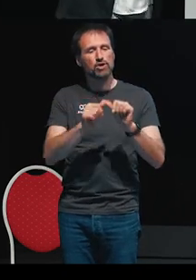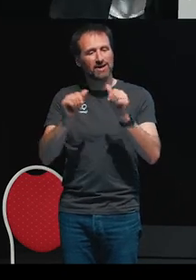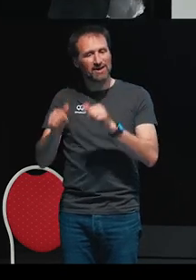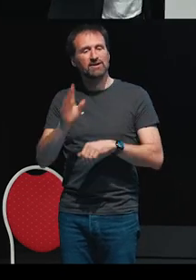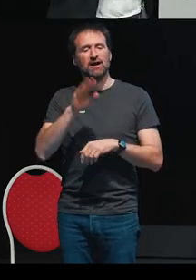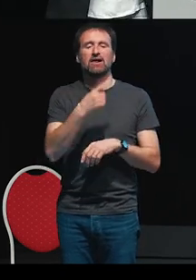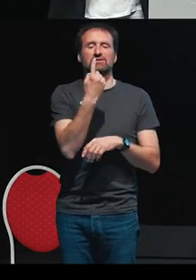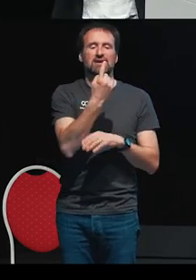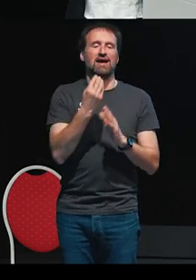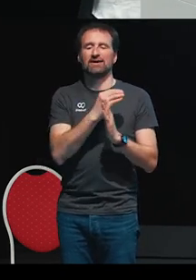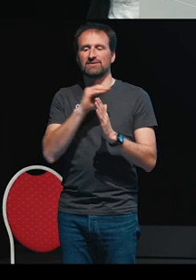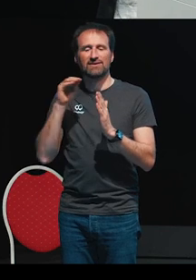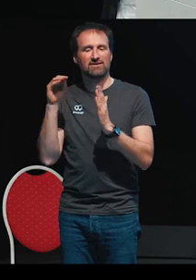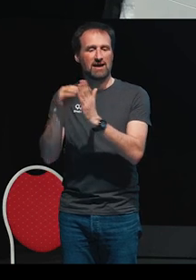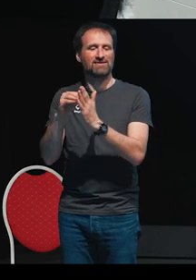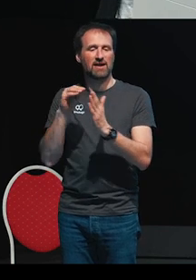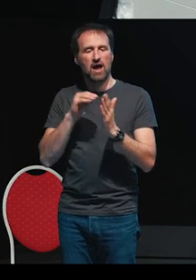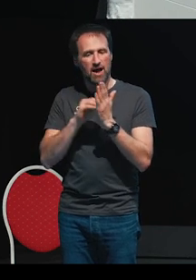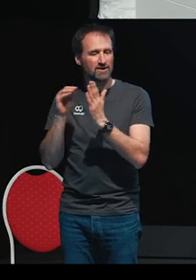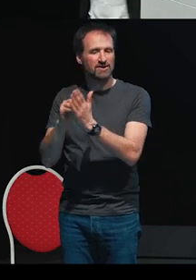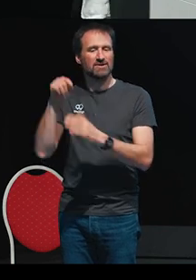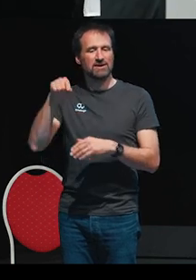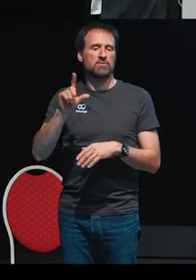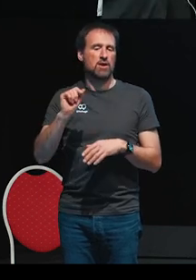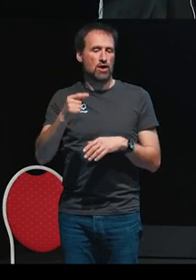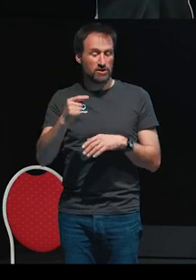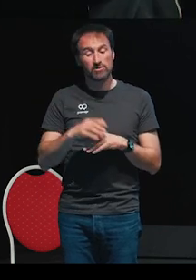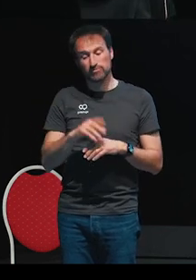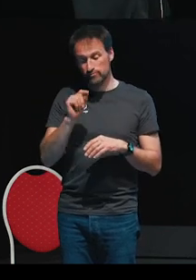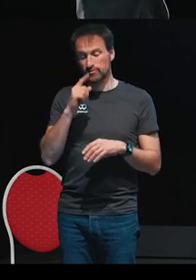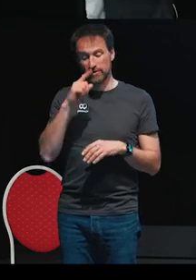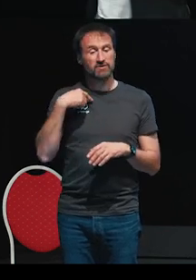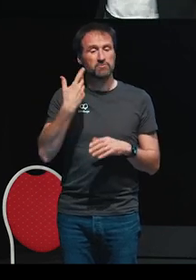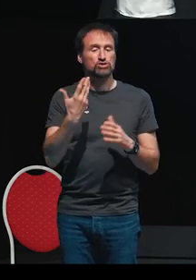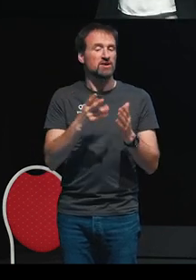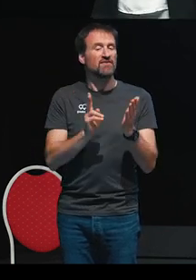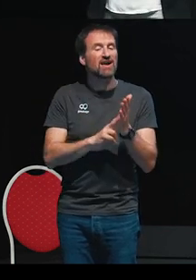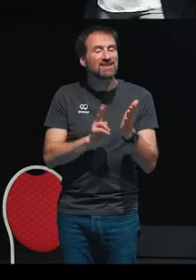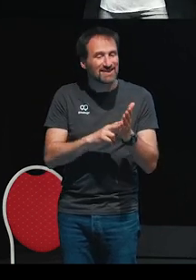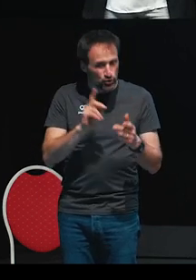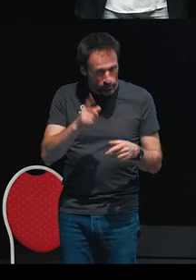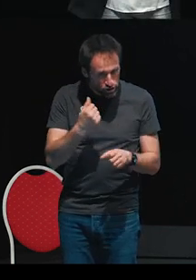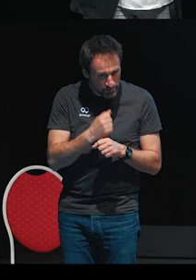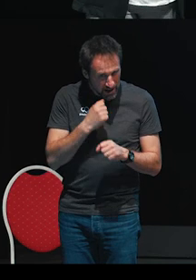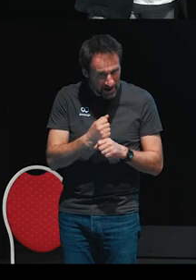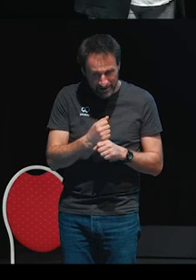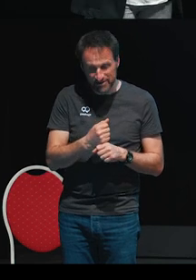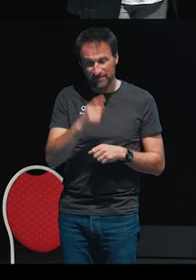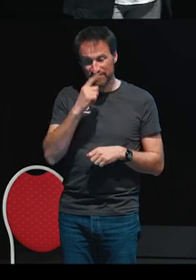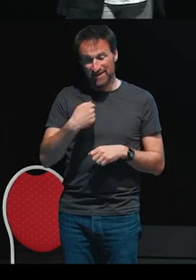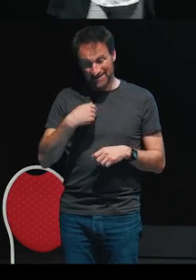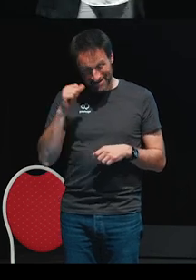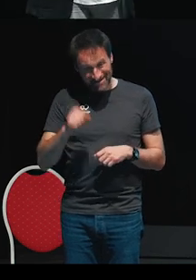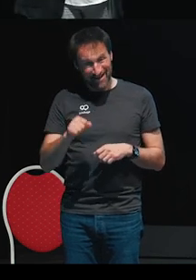log. And when I had to do a validation, for example, if I was able to perform